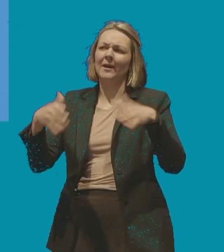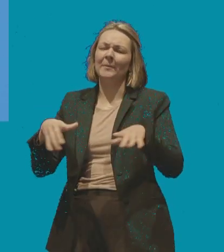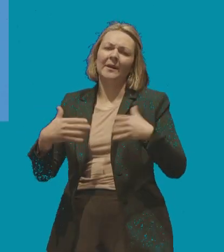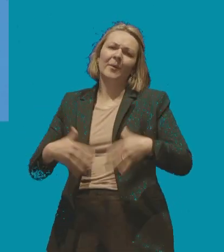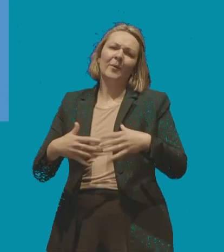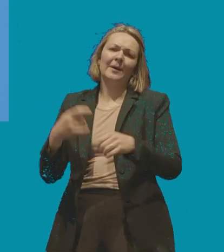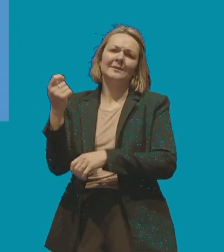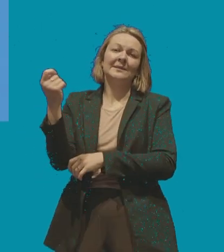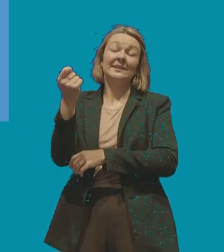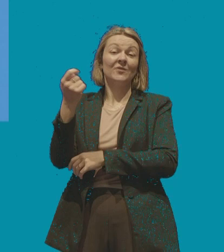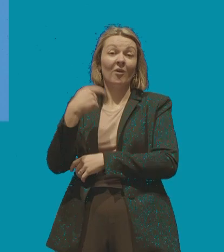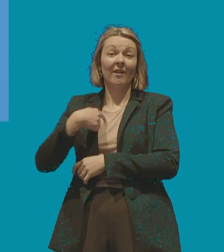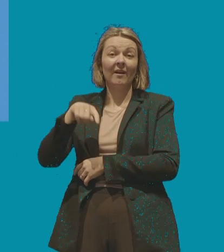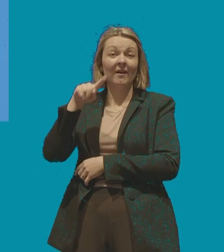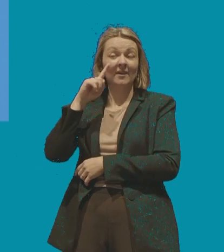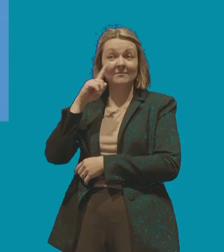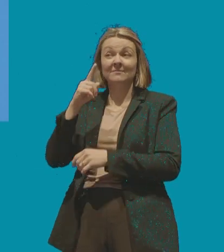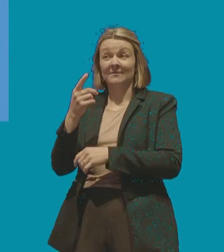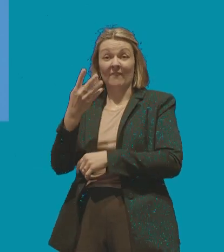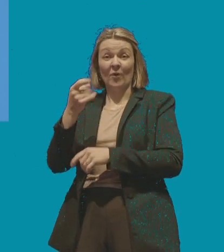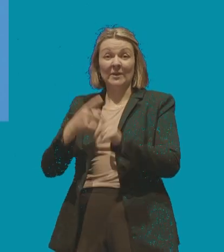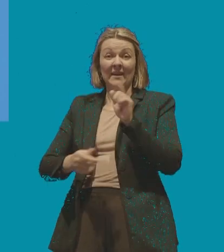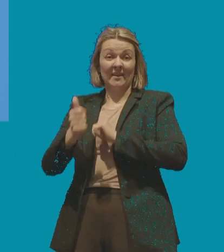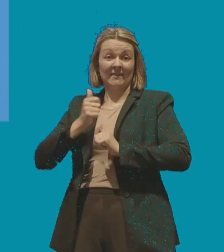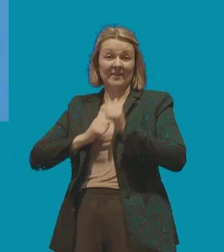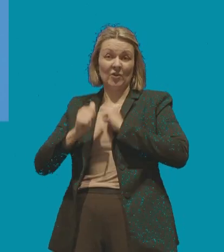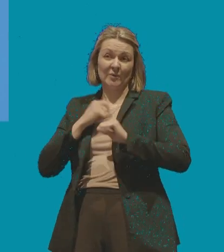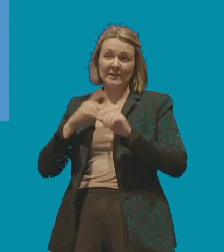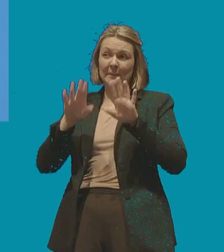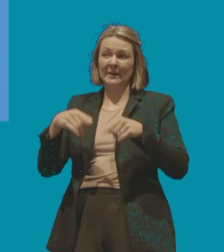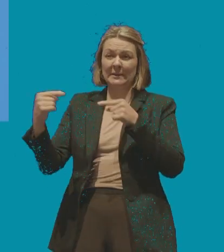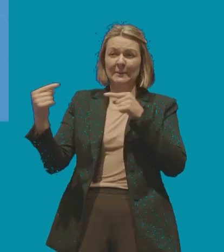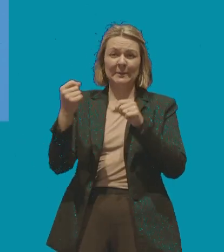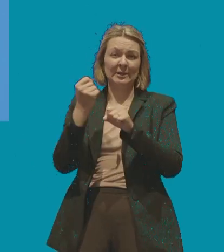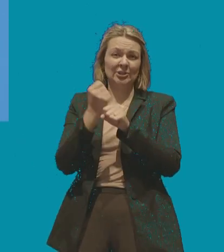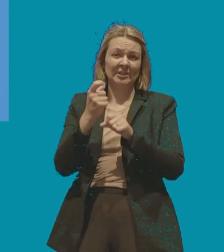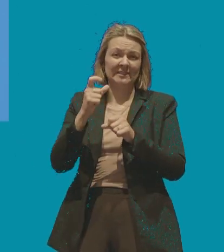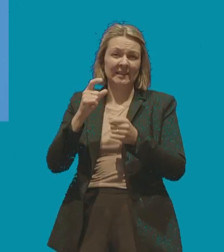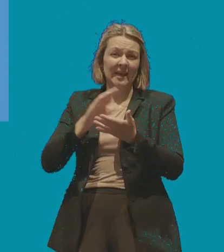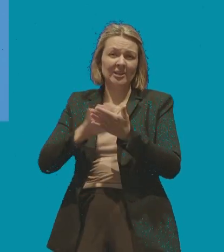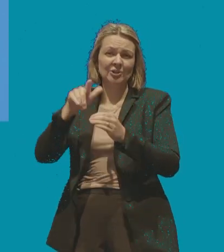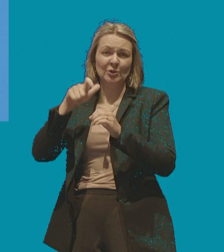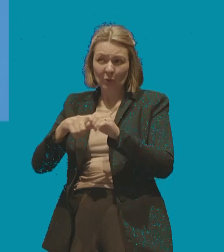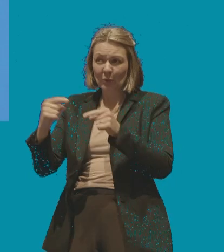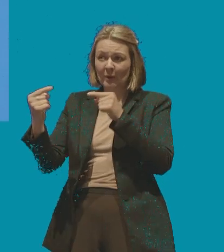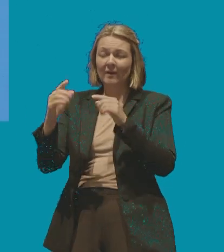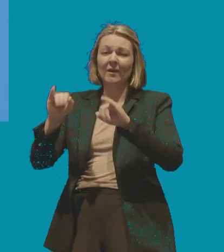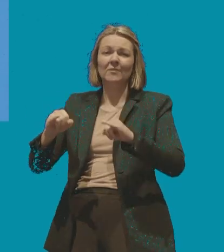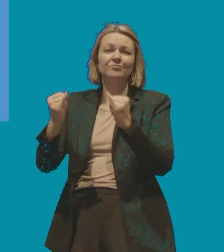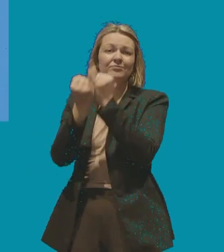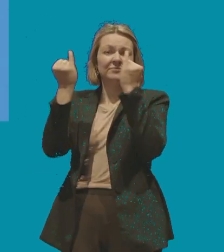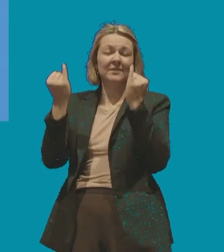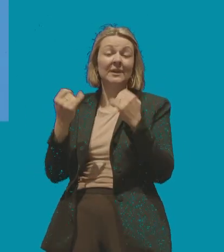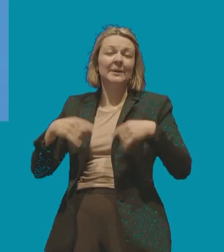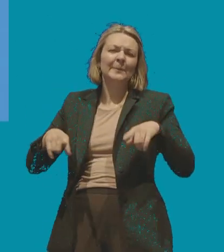just commemorating the 40th anniversary of the dispute at GCHQ, in which your members played such a prominent role, but bringing